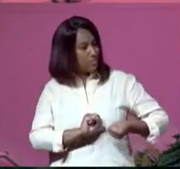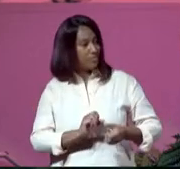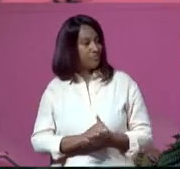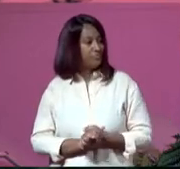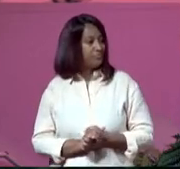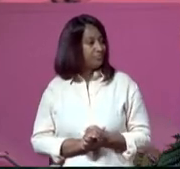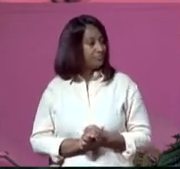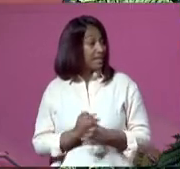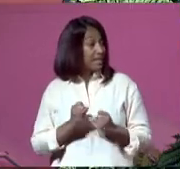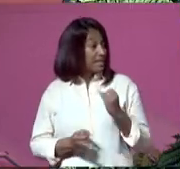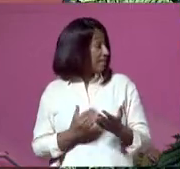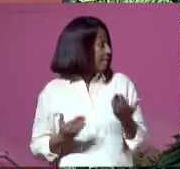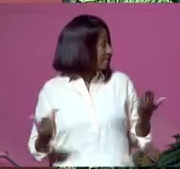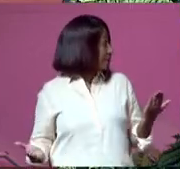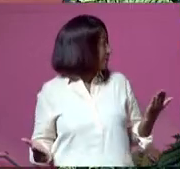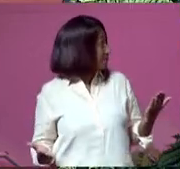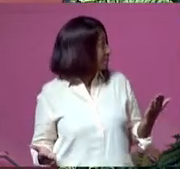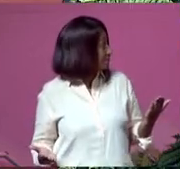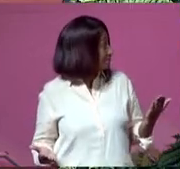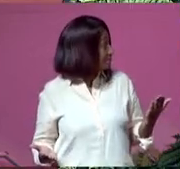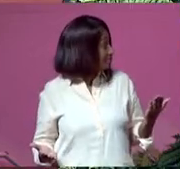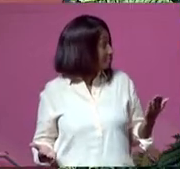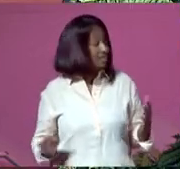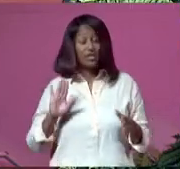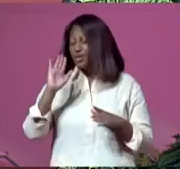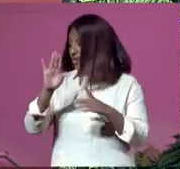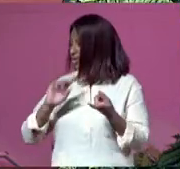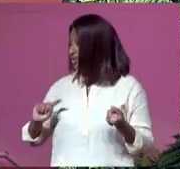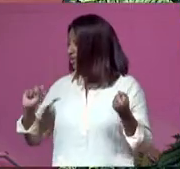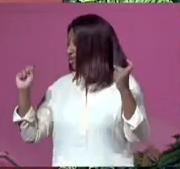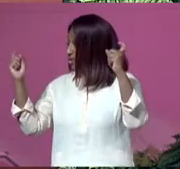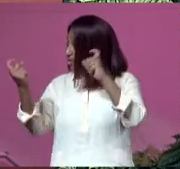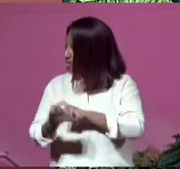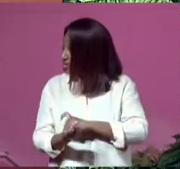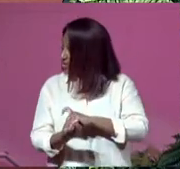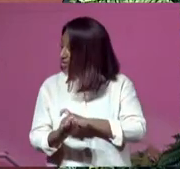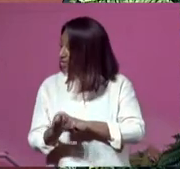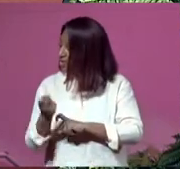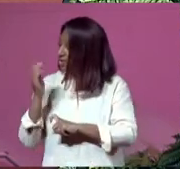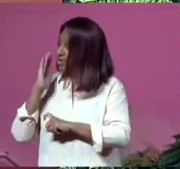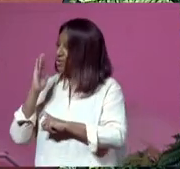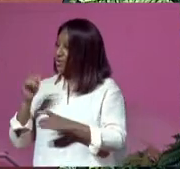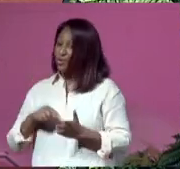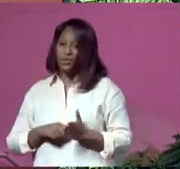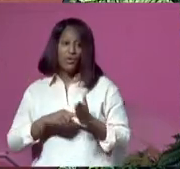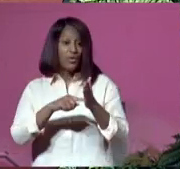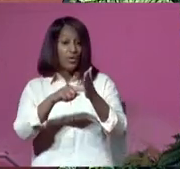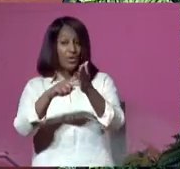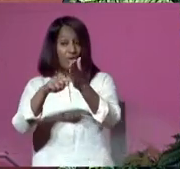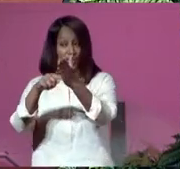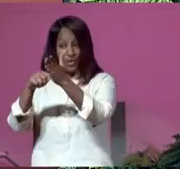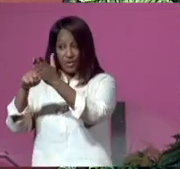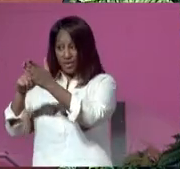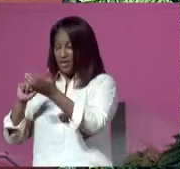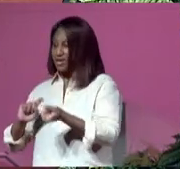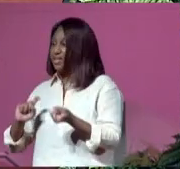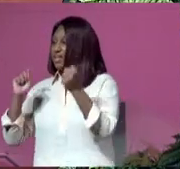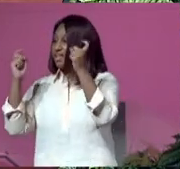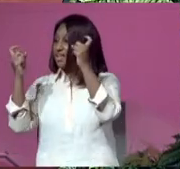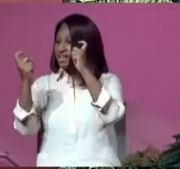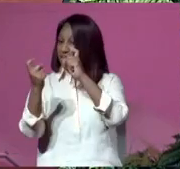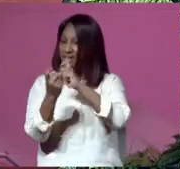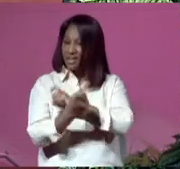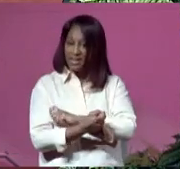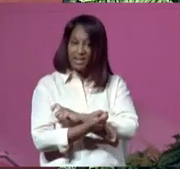Here's the last thing. Your transformation will be evidenced in the change of